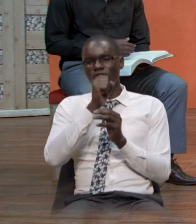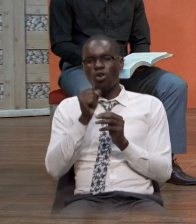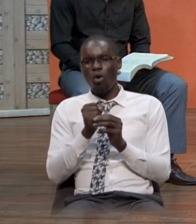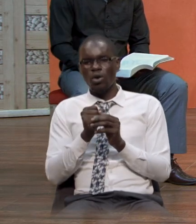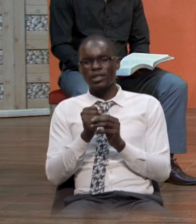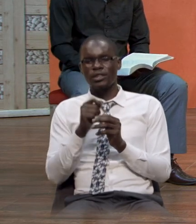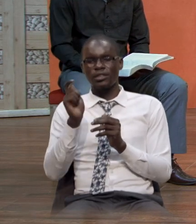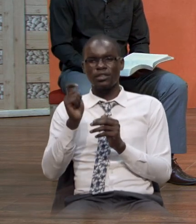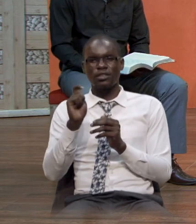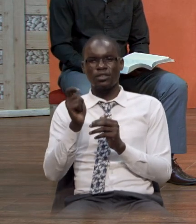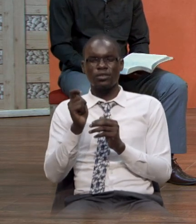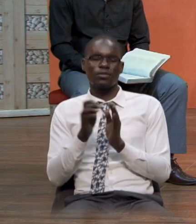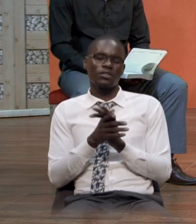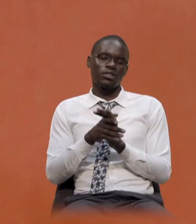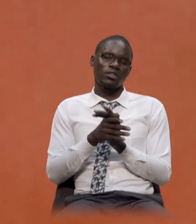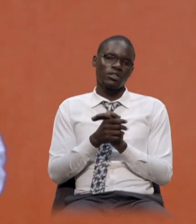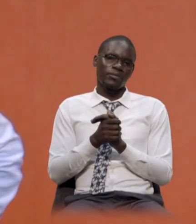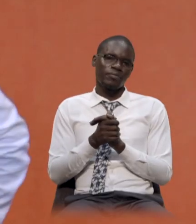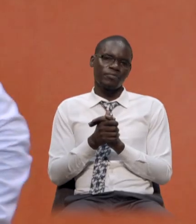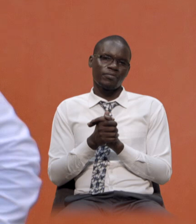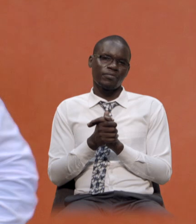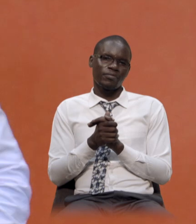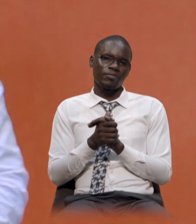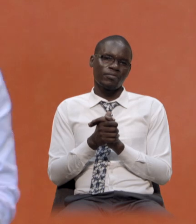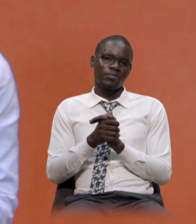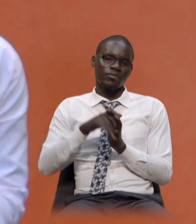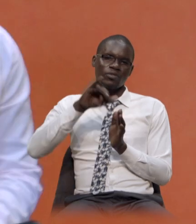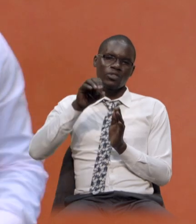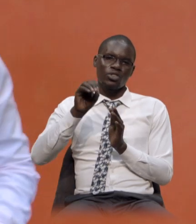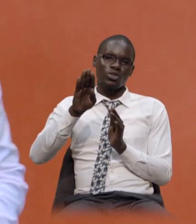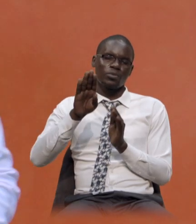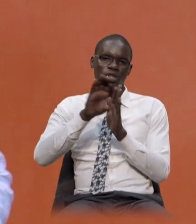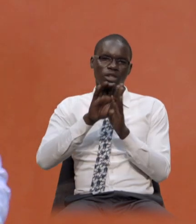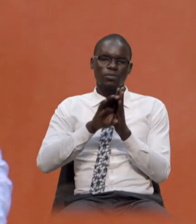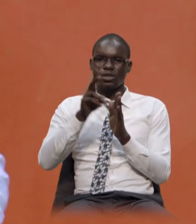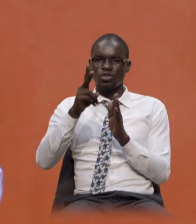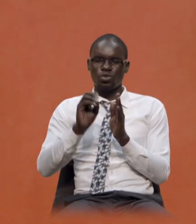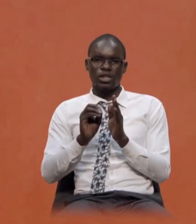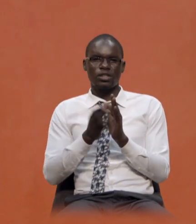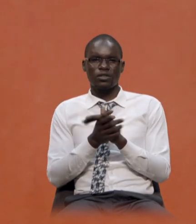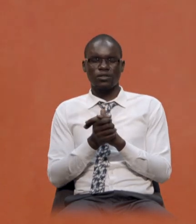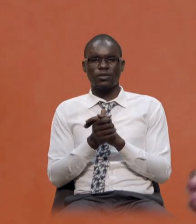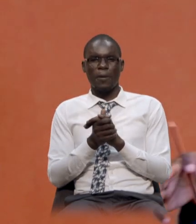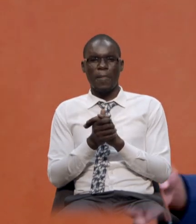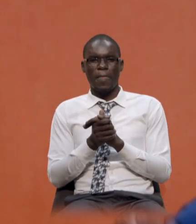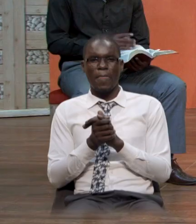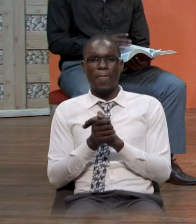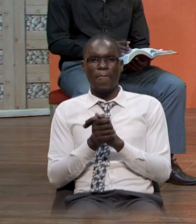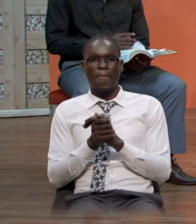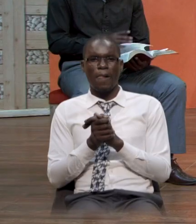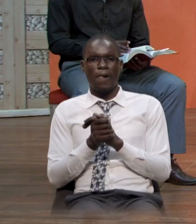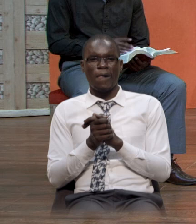You are almost there. The central chapter in the Old Testament is Job chapter 20. You can just open your Bible and start